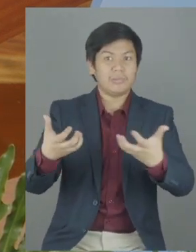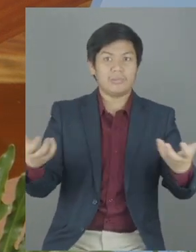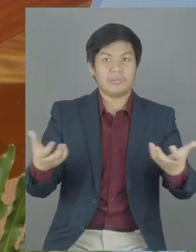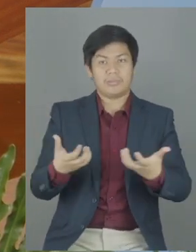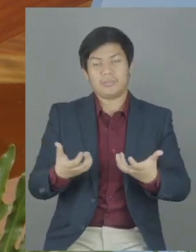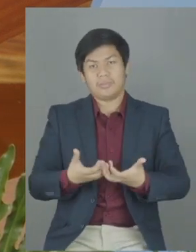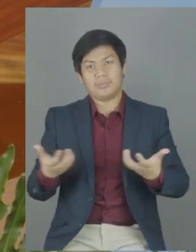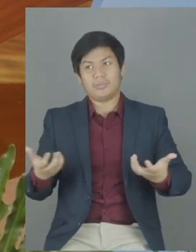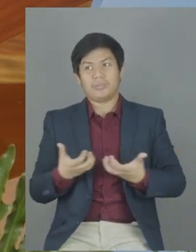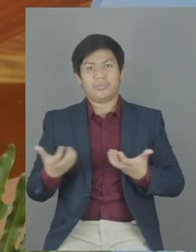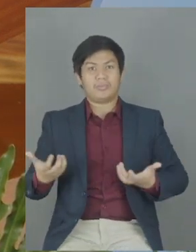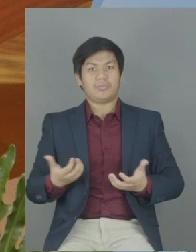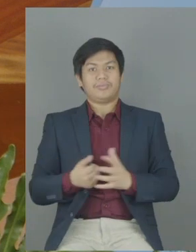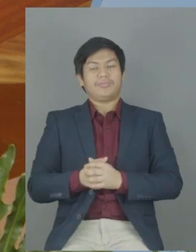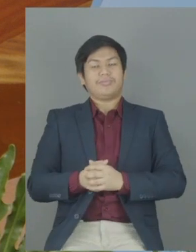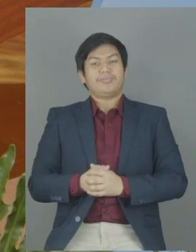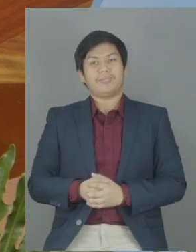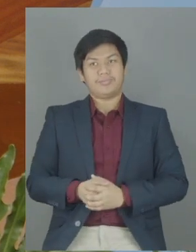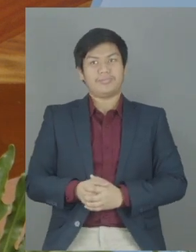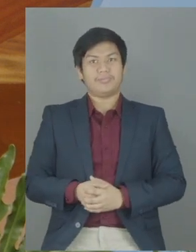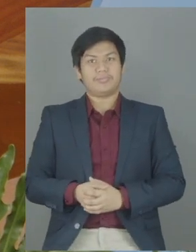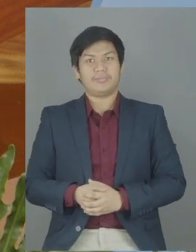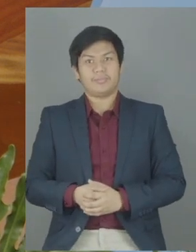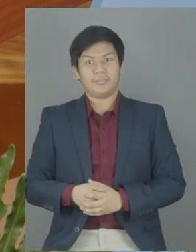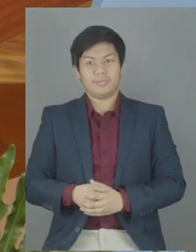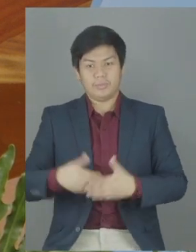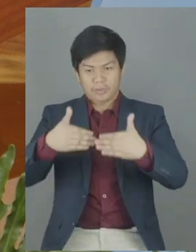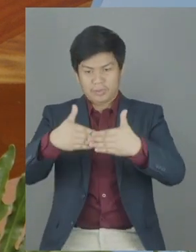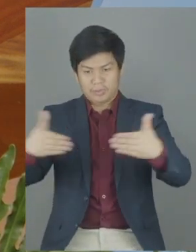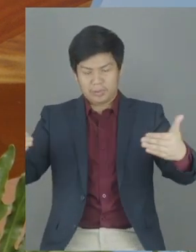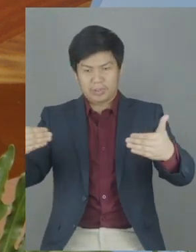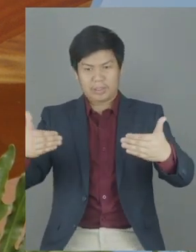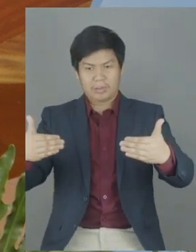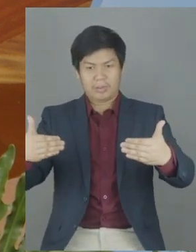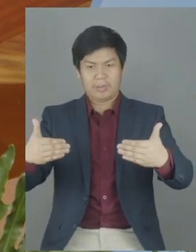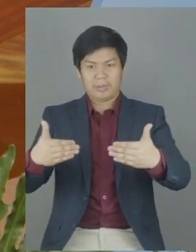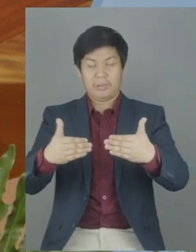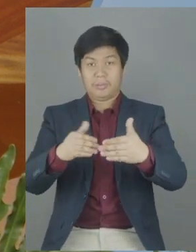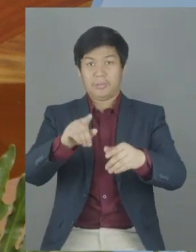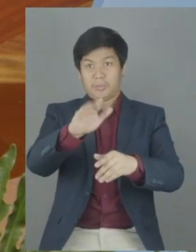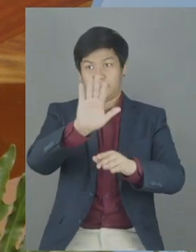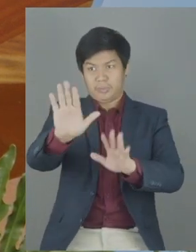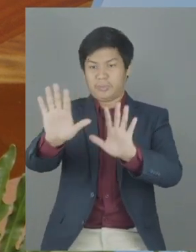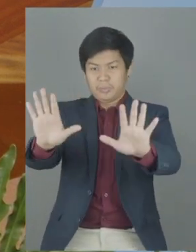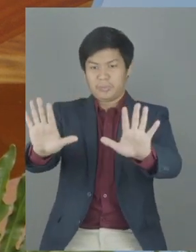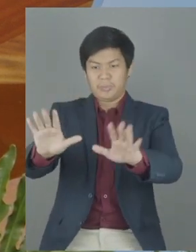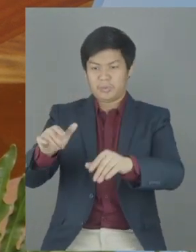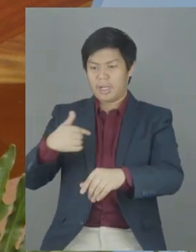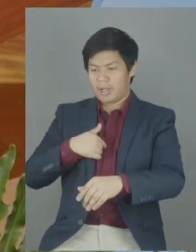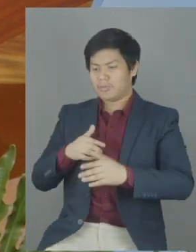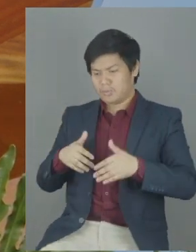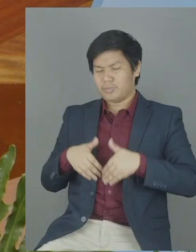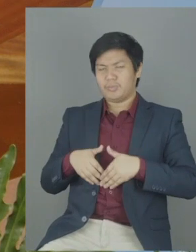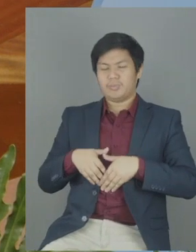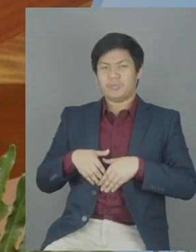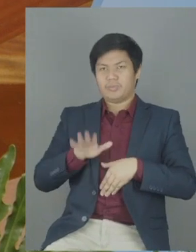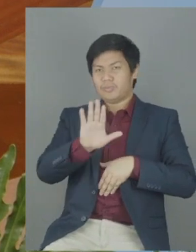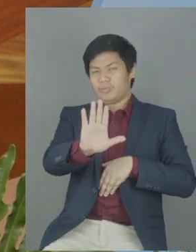others? And we draw lines. You just are there and we are just here.